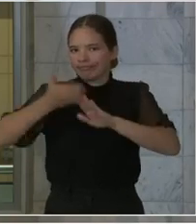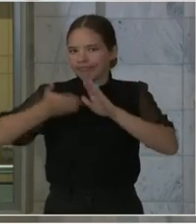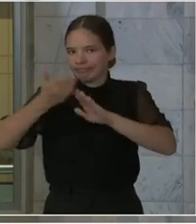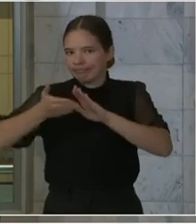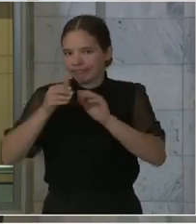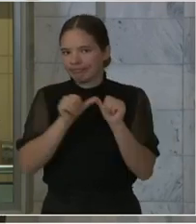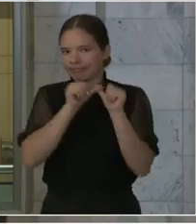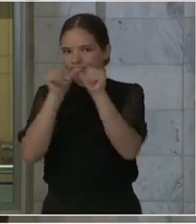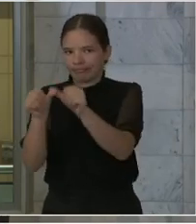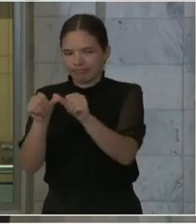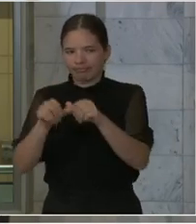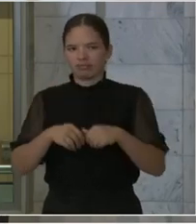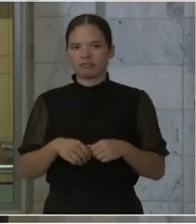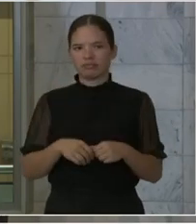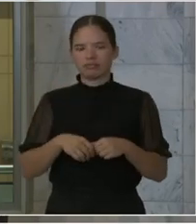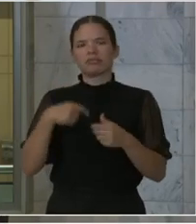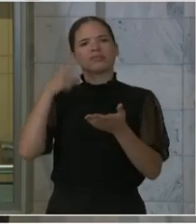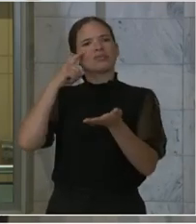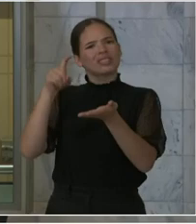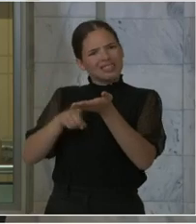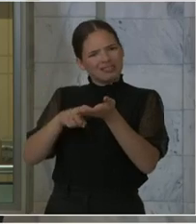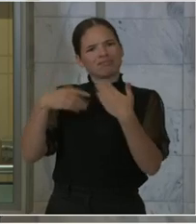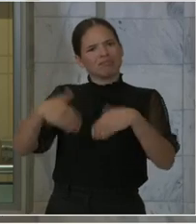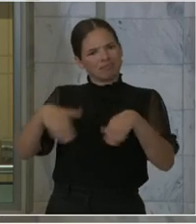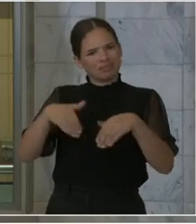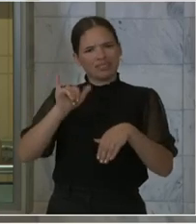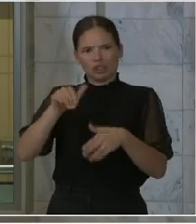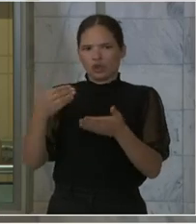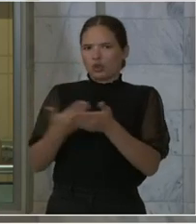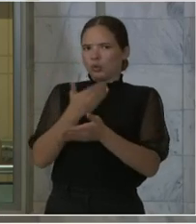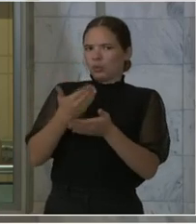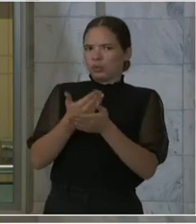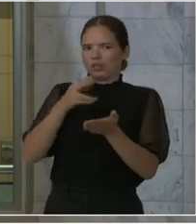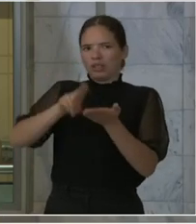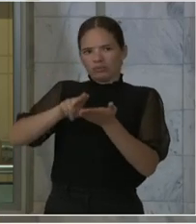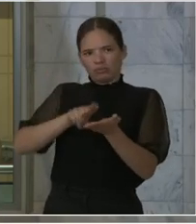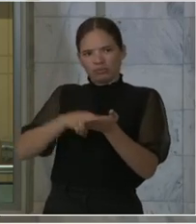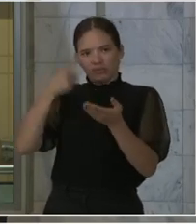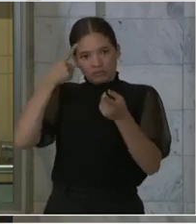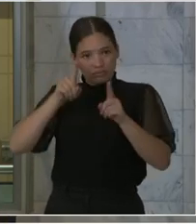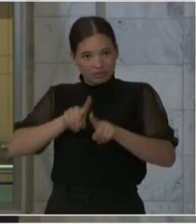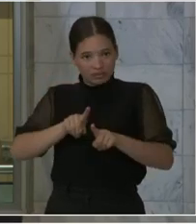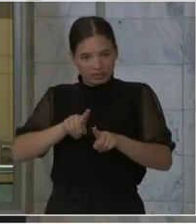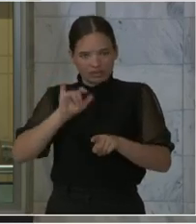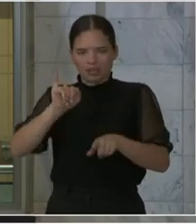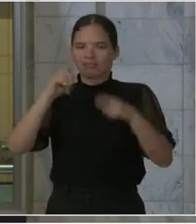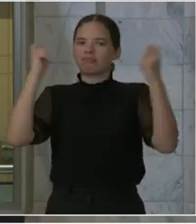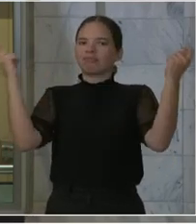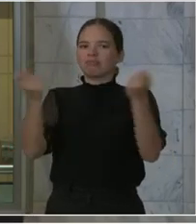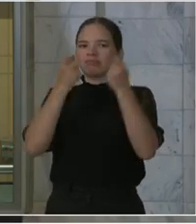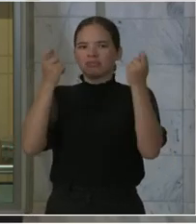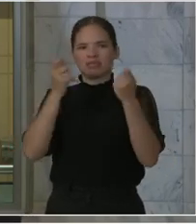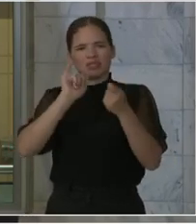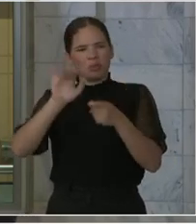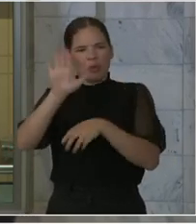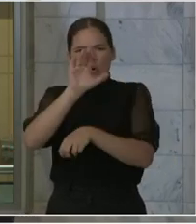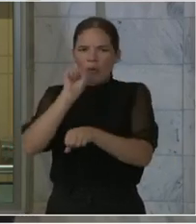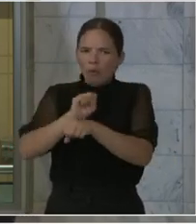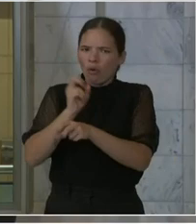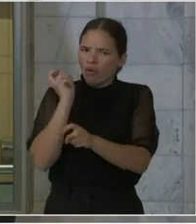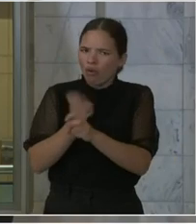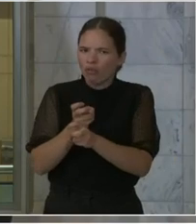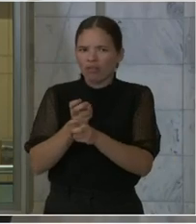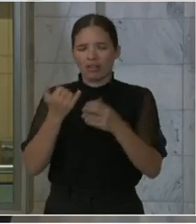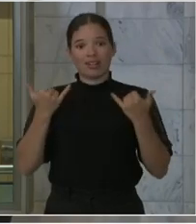partners acknowledged that, and this new agreement celebrates the hard work they've done and gives us a system in which we